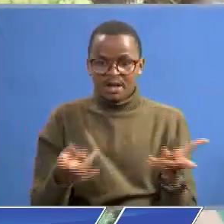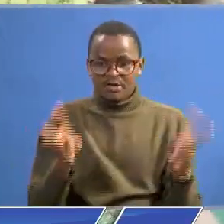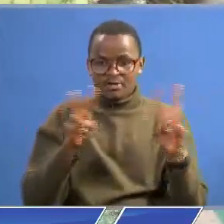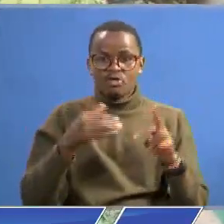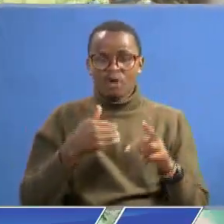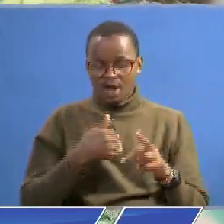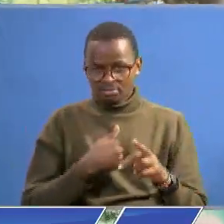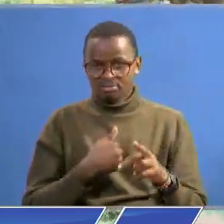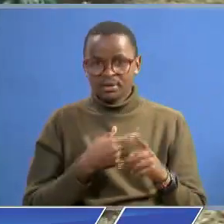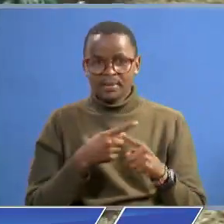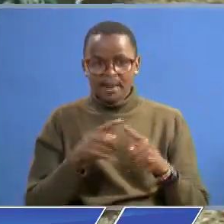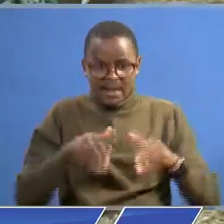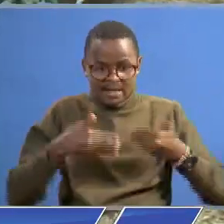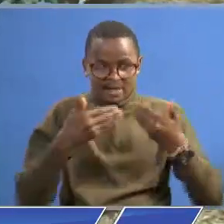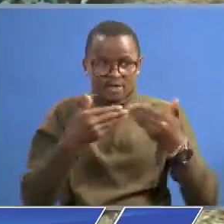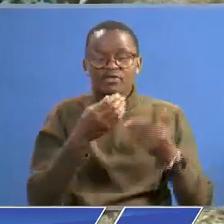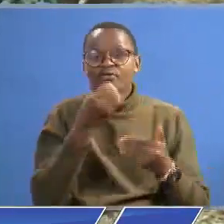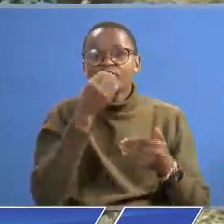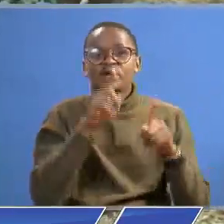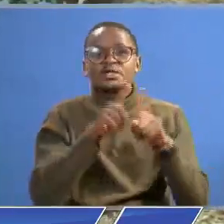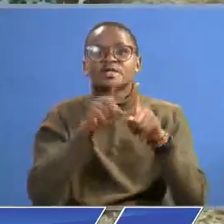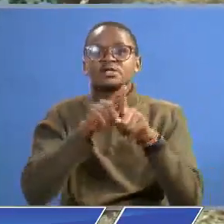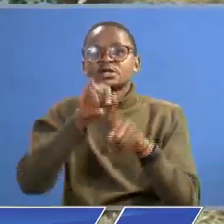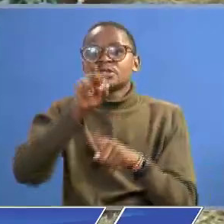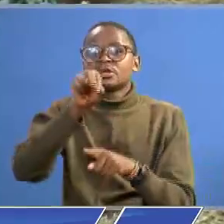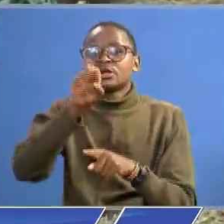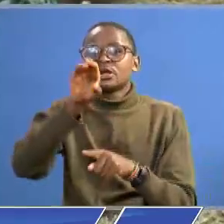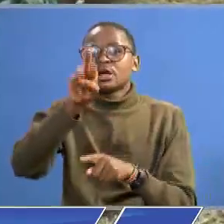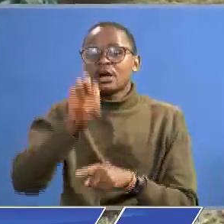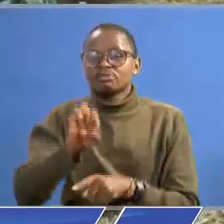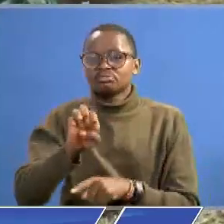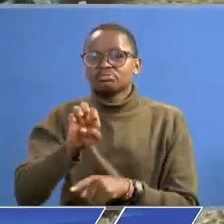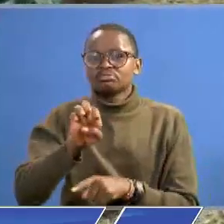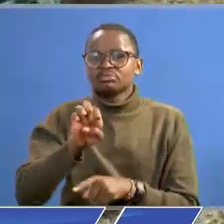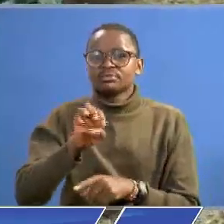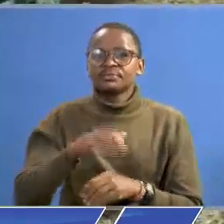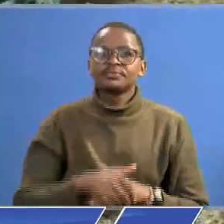to offer by providing food as well as income from fruit sales.